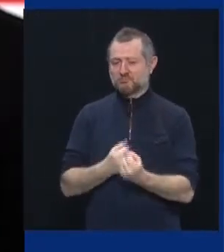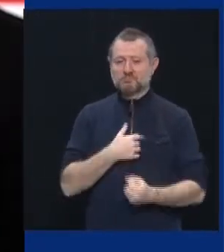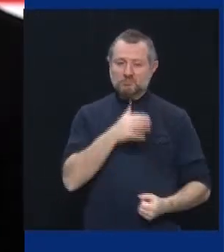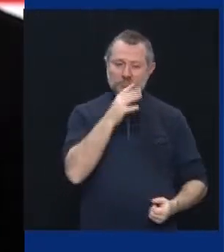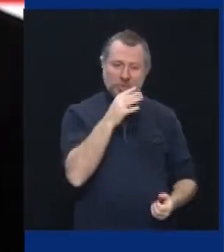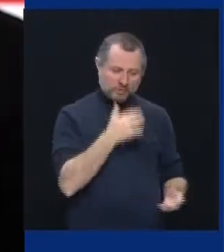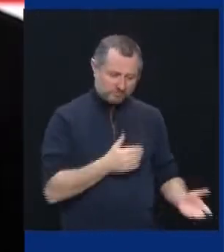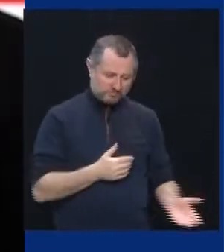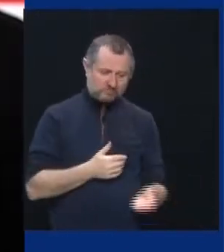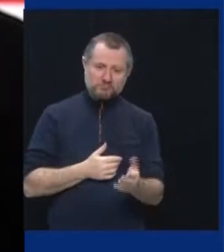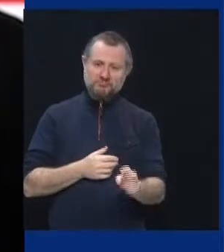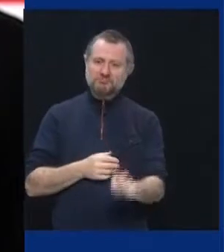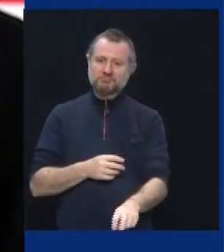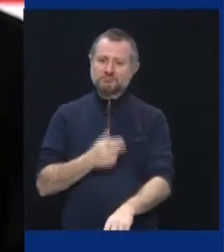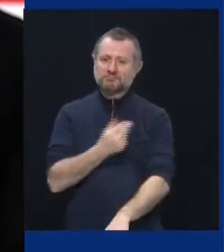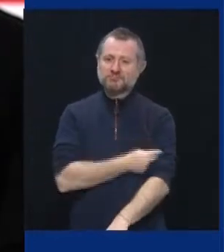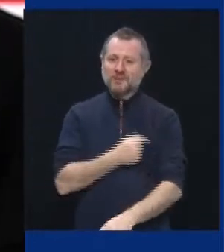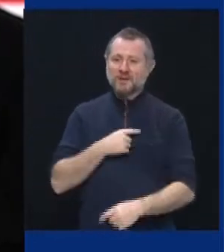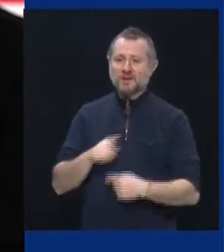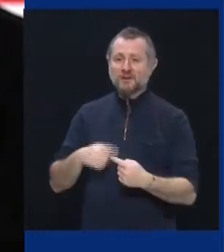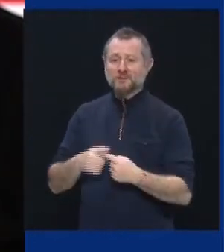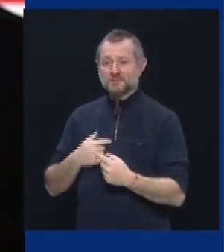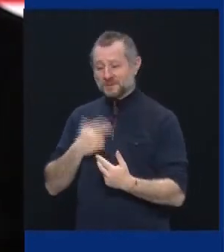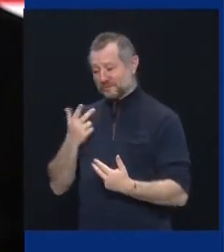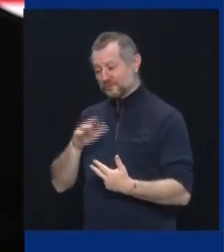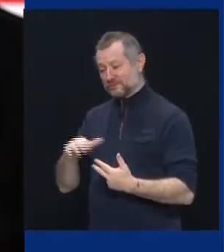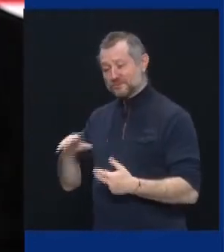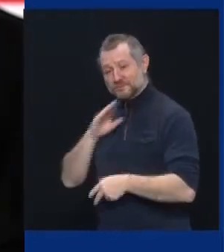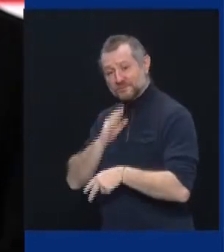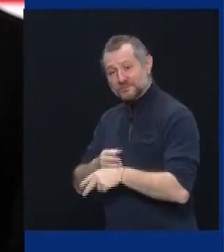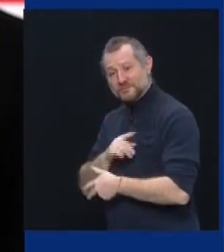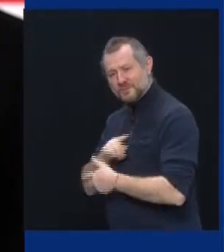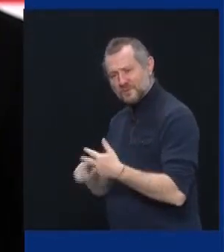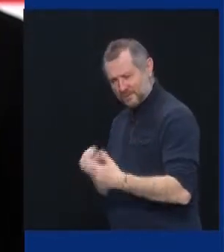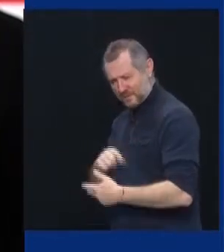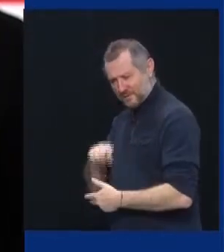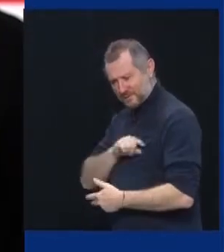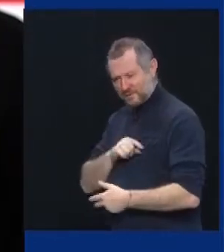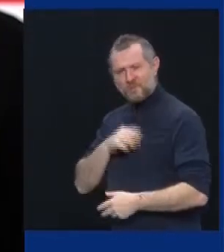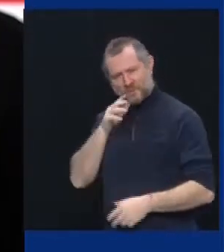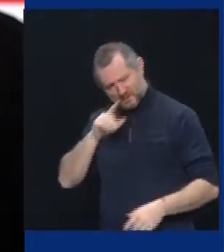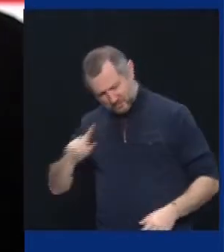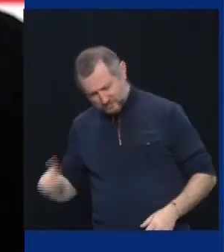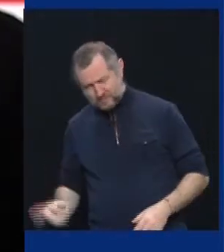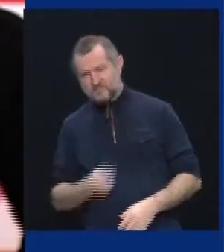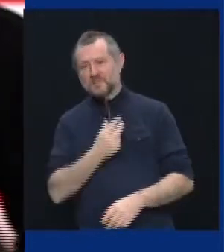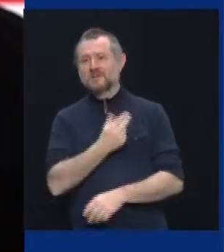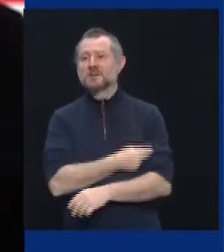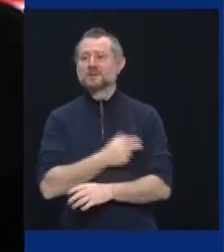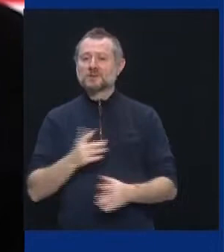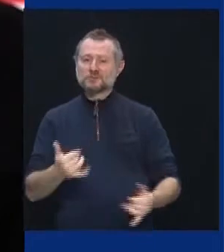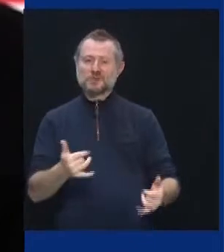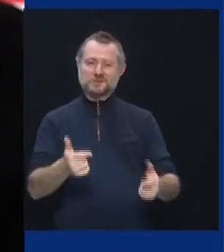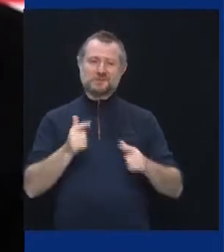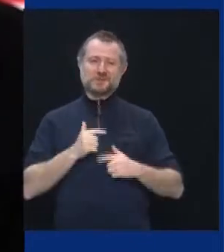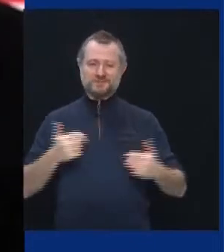my children are ready, I'm going to have them take the vaccine. Today, I'm going to take the vaccine.